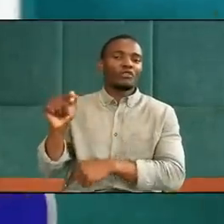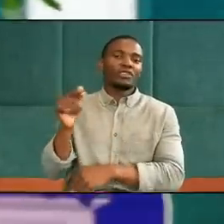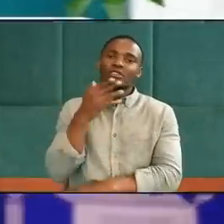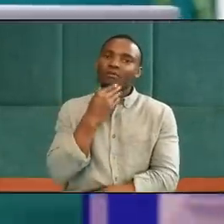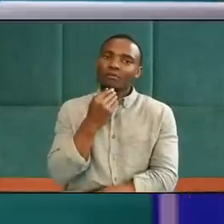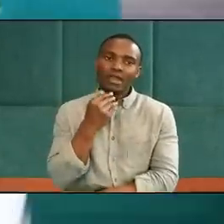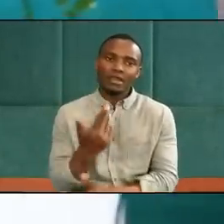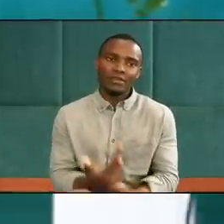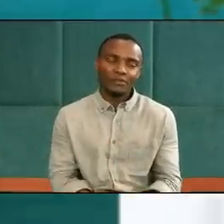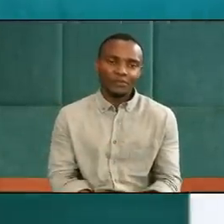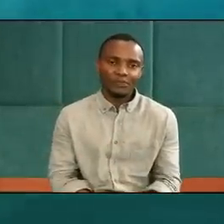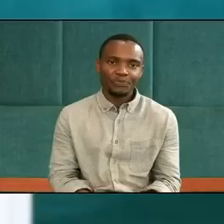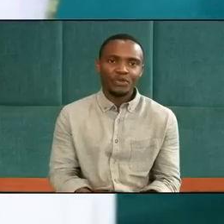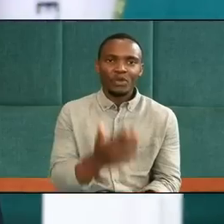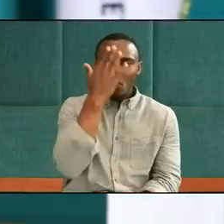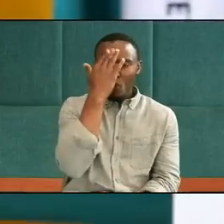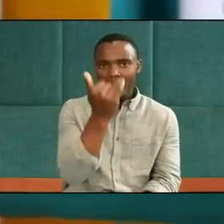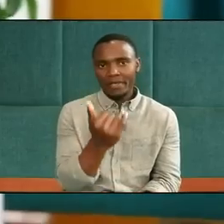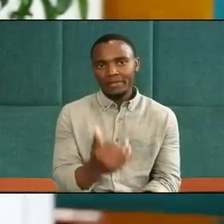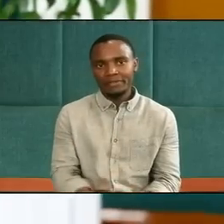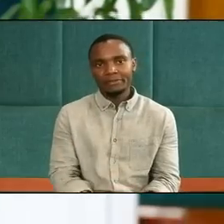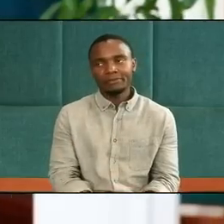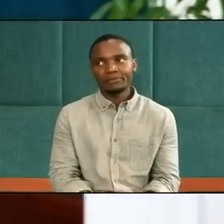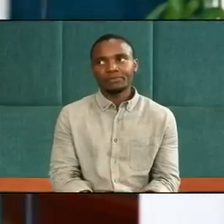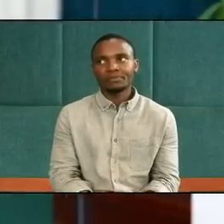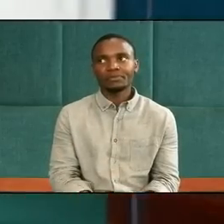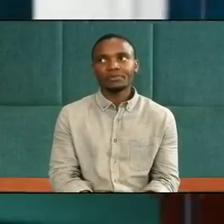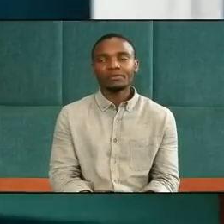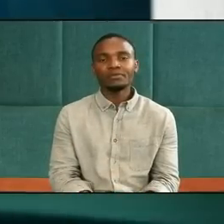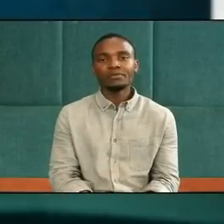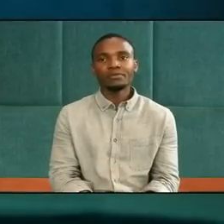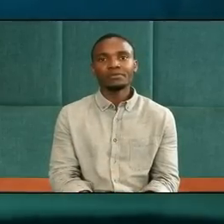person? Why?